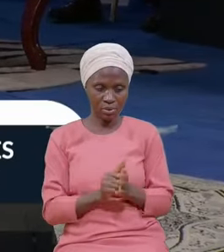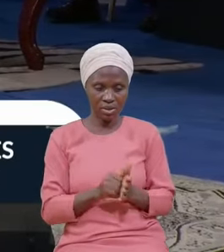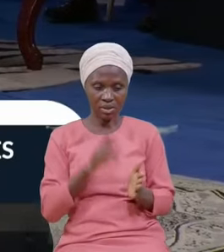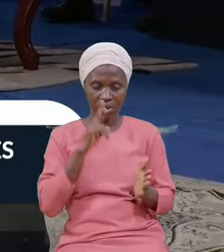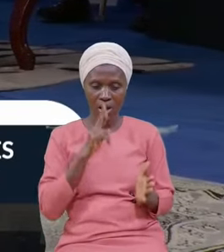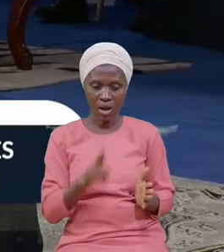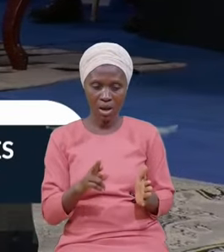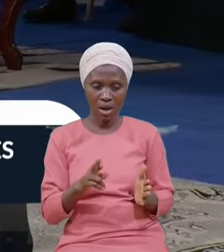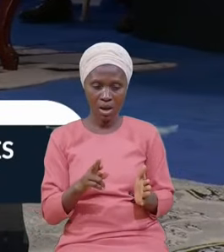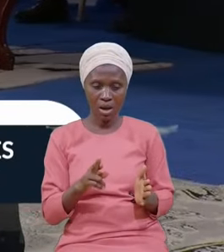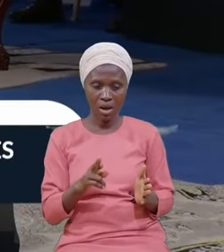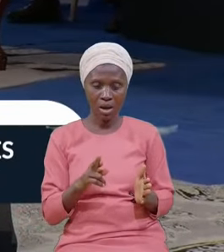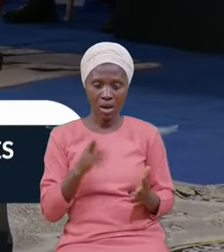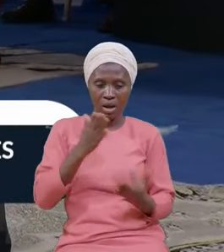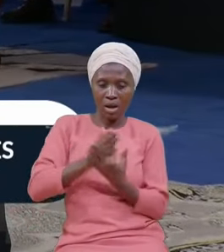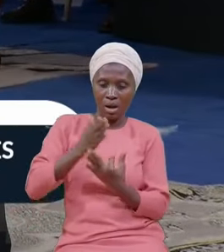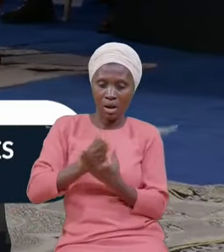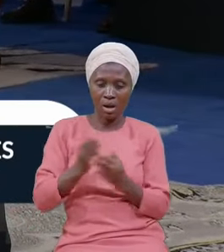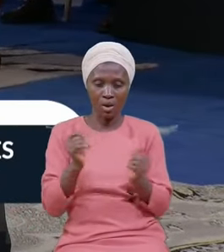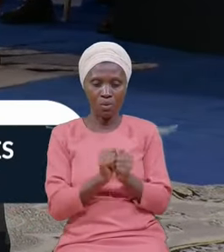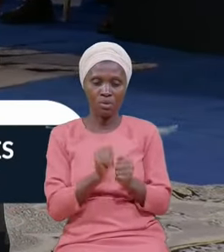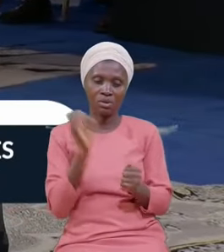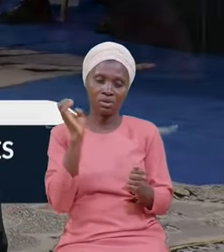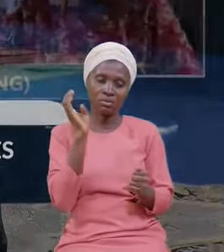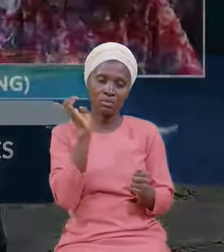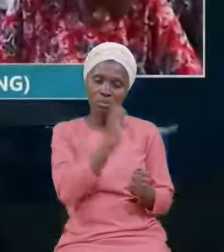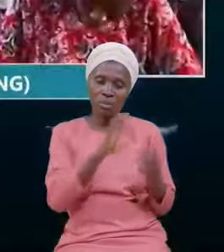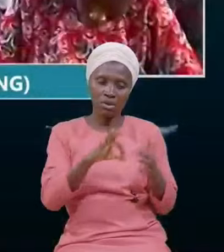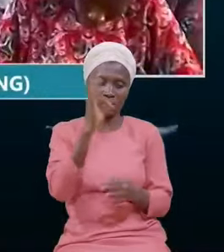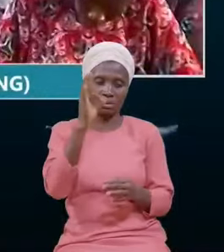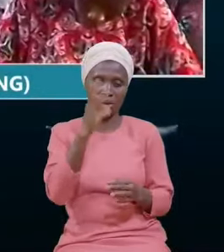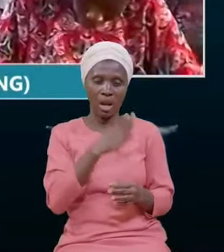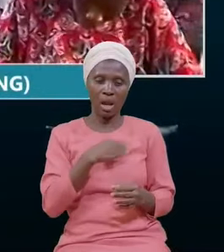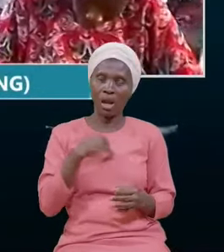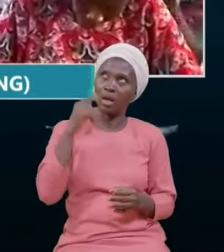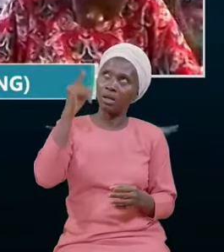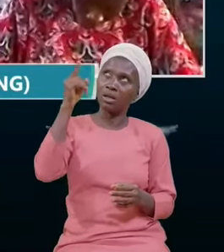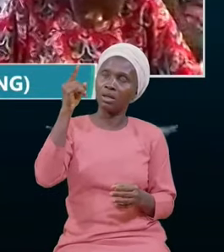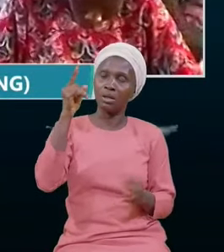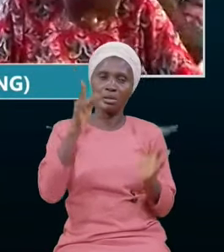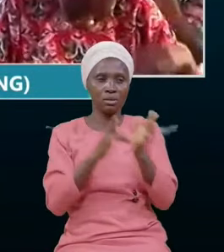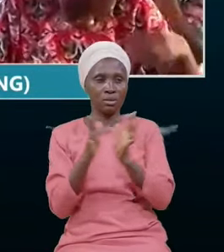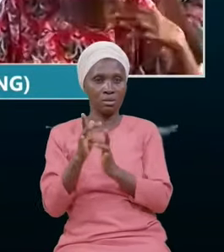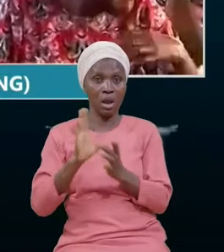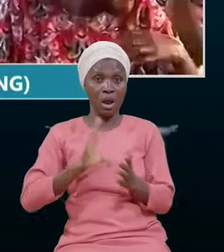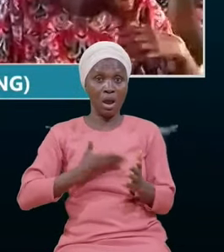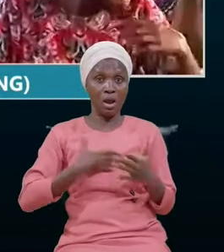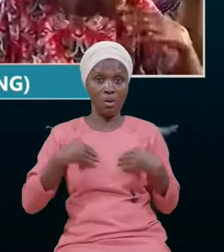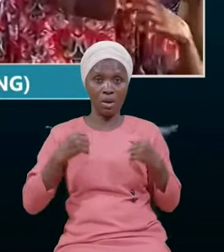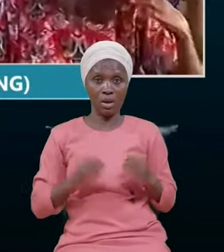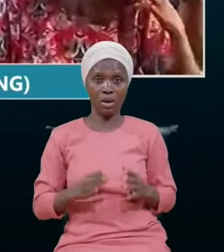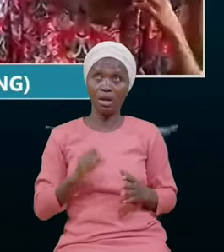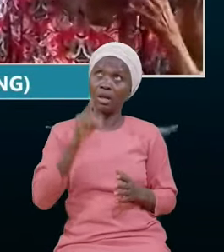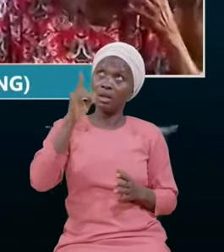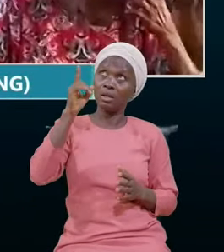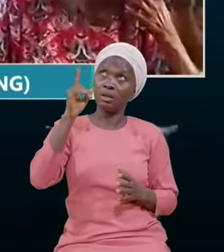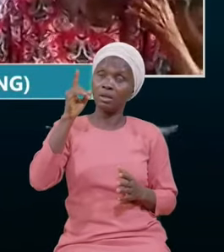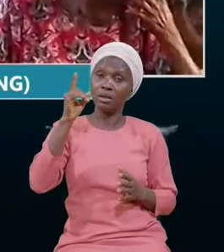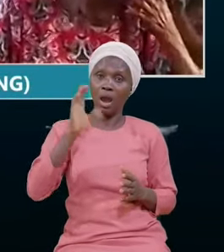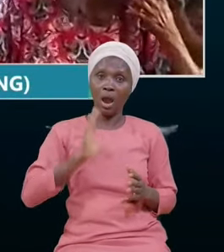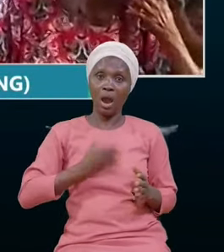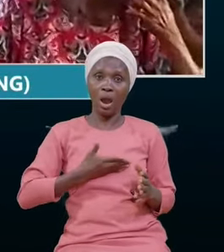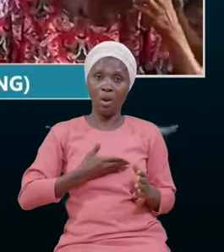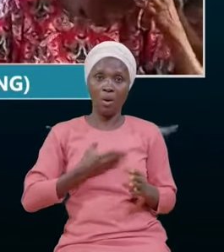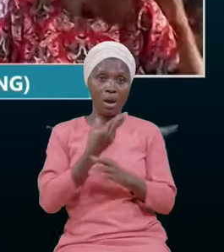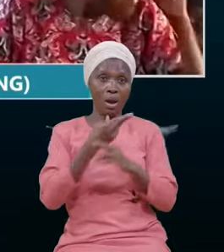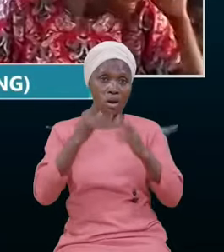devils and he Jesus and he our healer and he Our Redeemer and